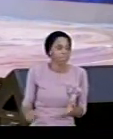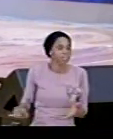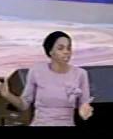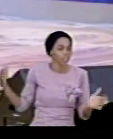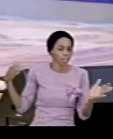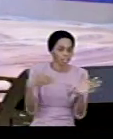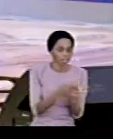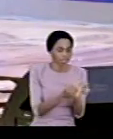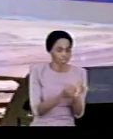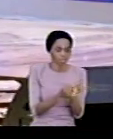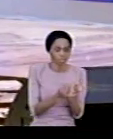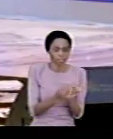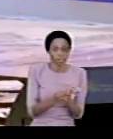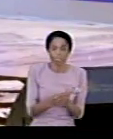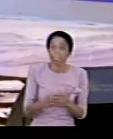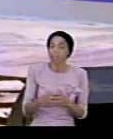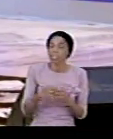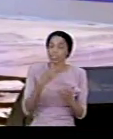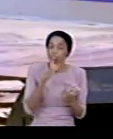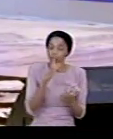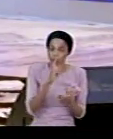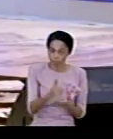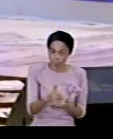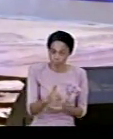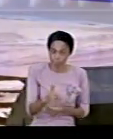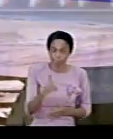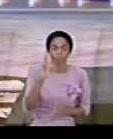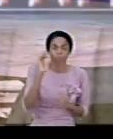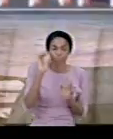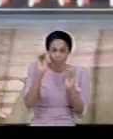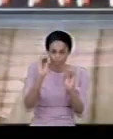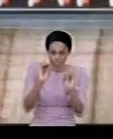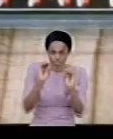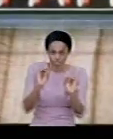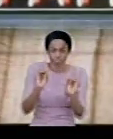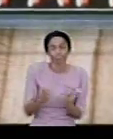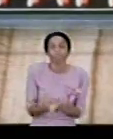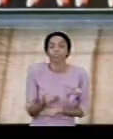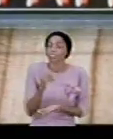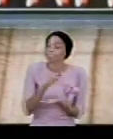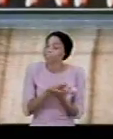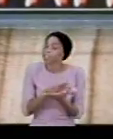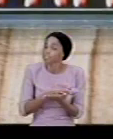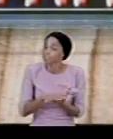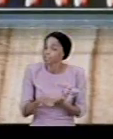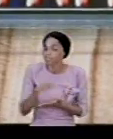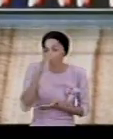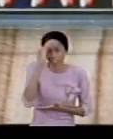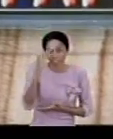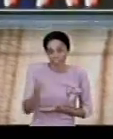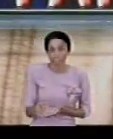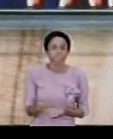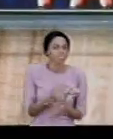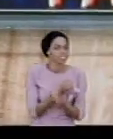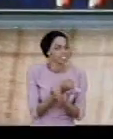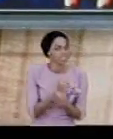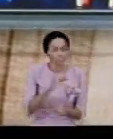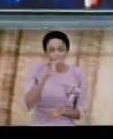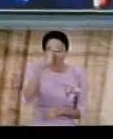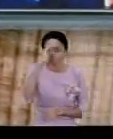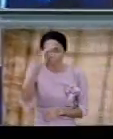sound doctrine, the righteous man, the saved man, the converted man